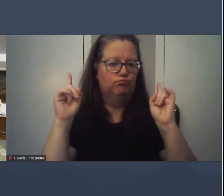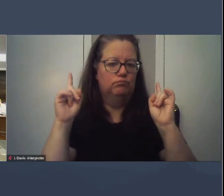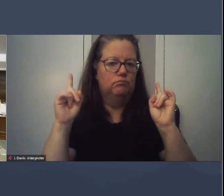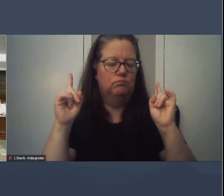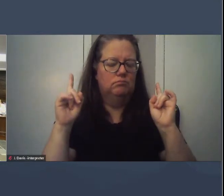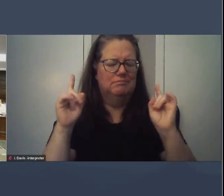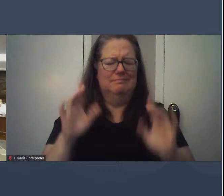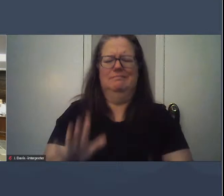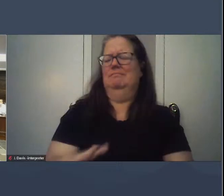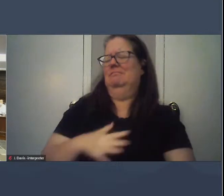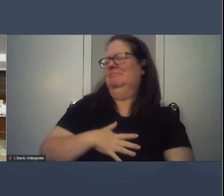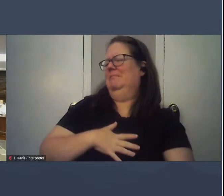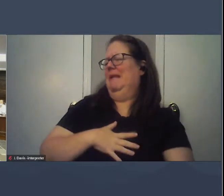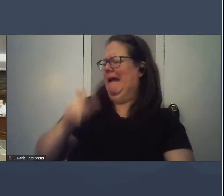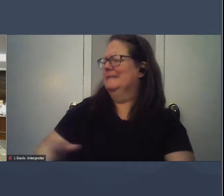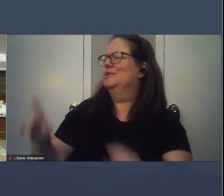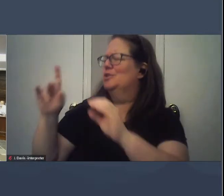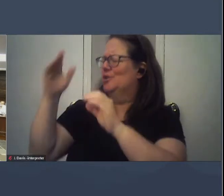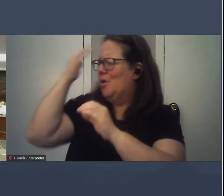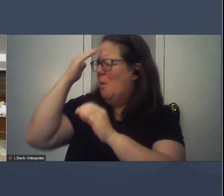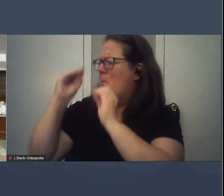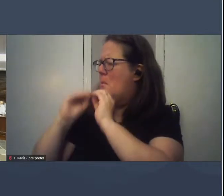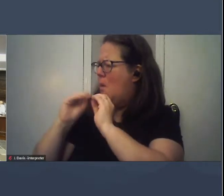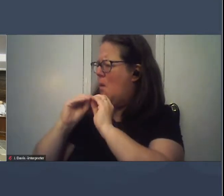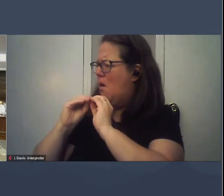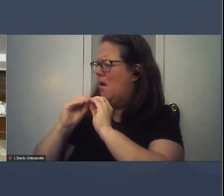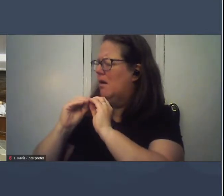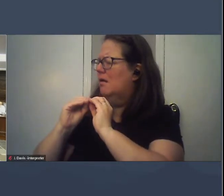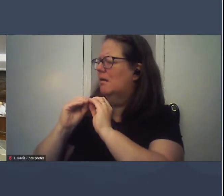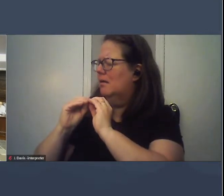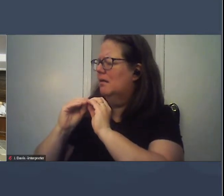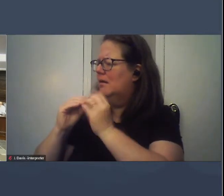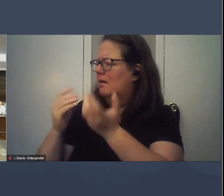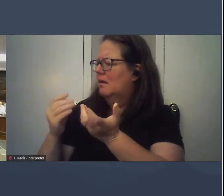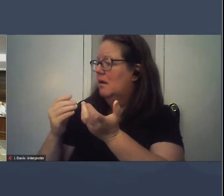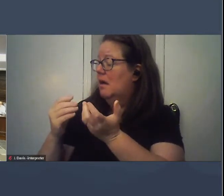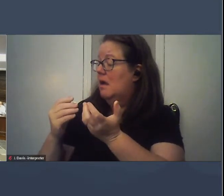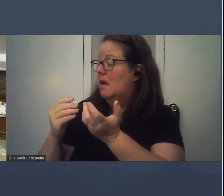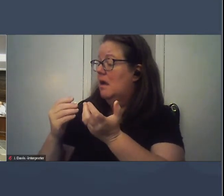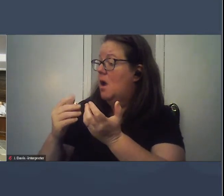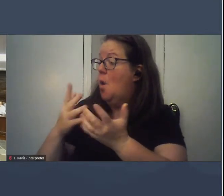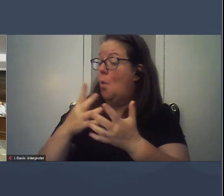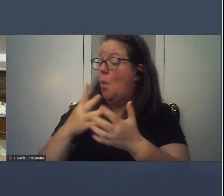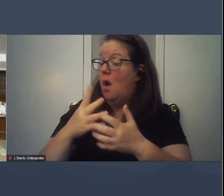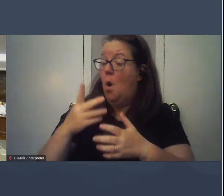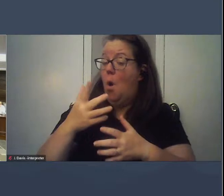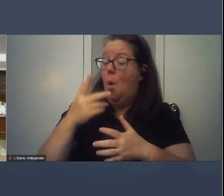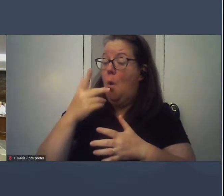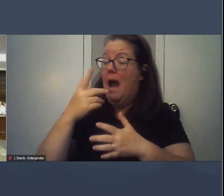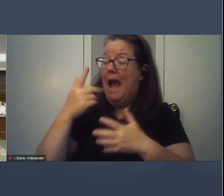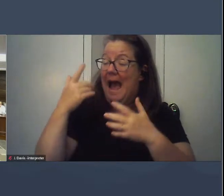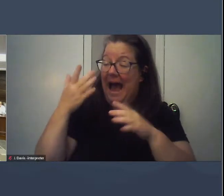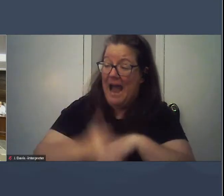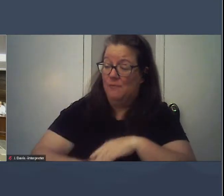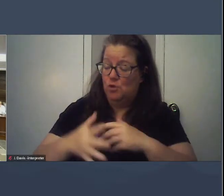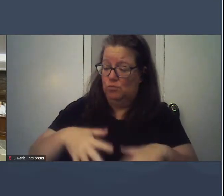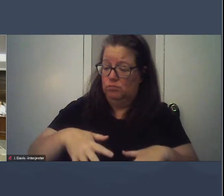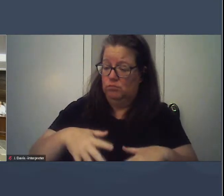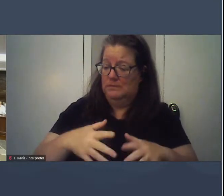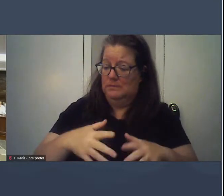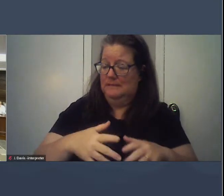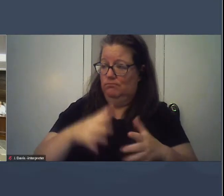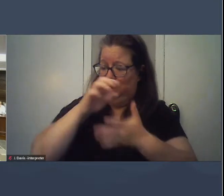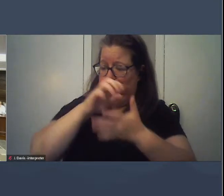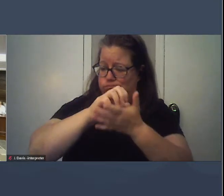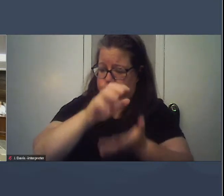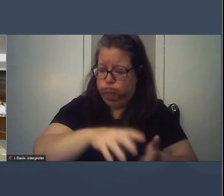guess I need to know more about it because I would guess once you extract it from the site, you should be placing it in